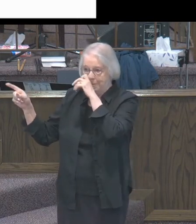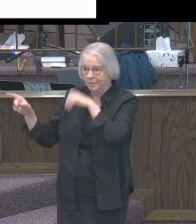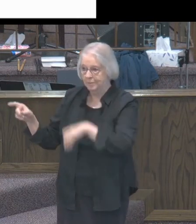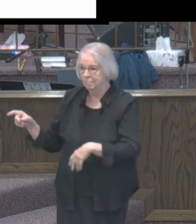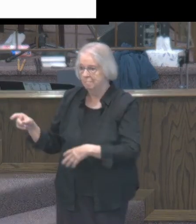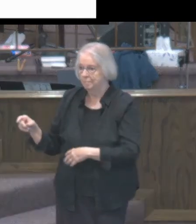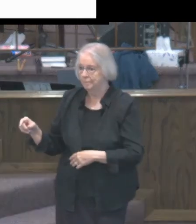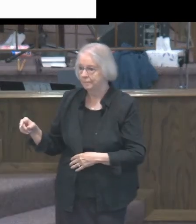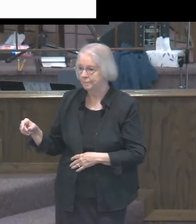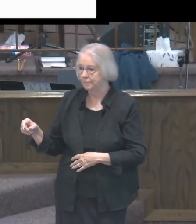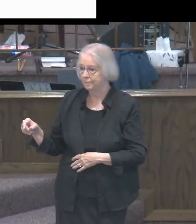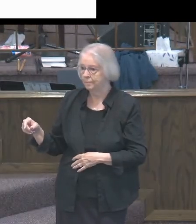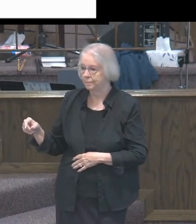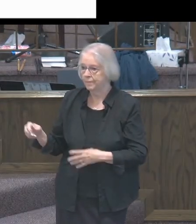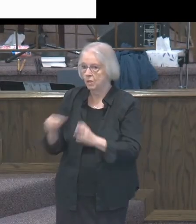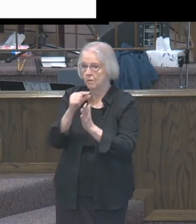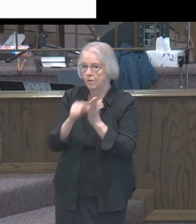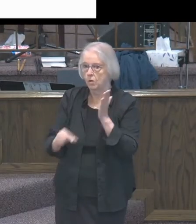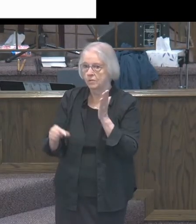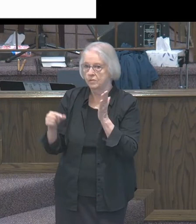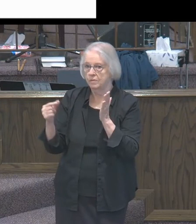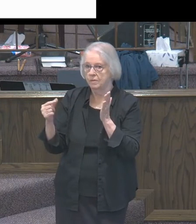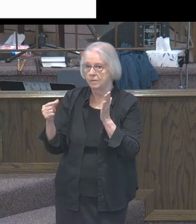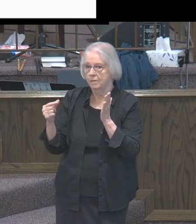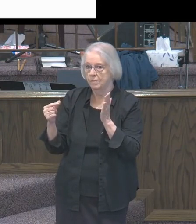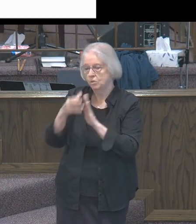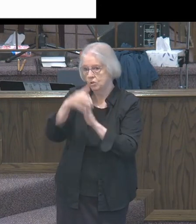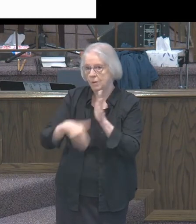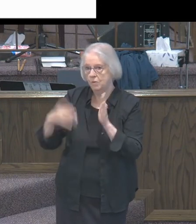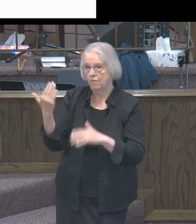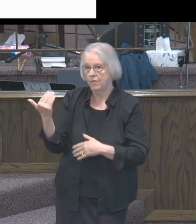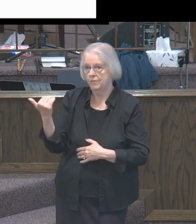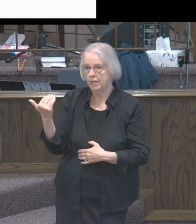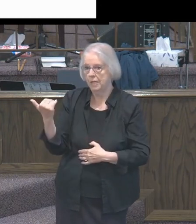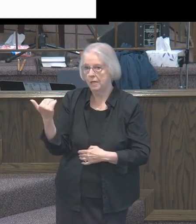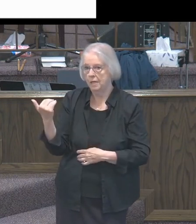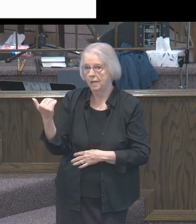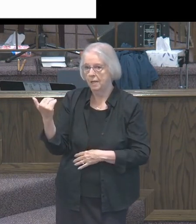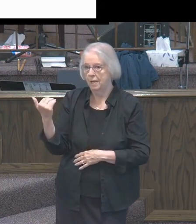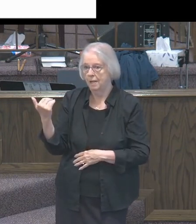Verse 15, chapter 15, verse 1, is for your pastor.